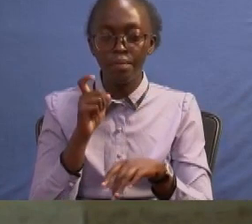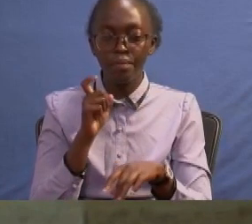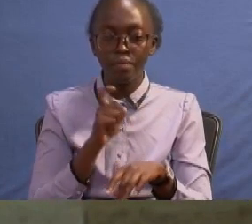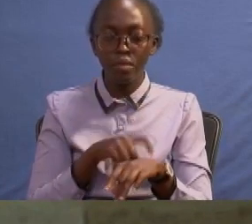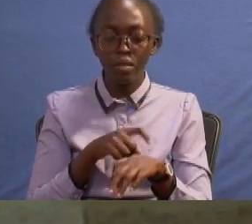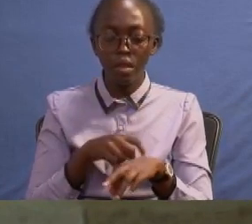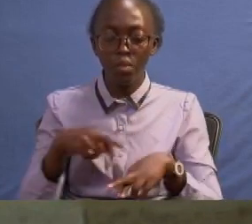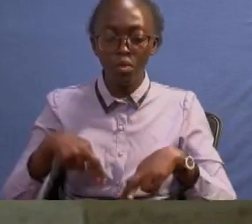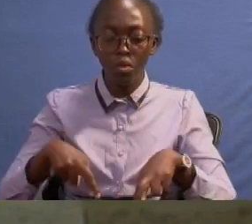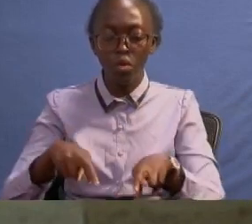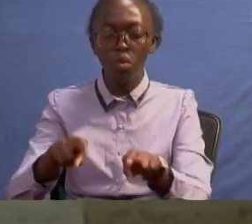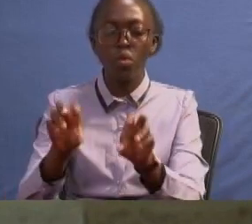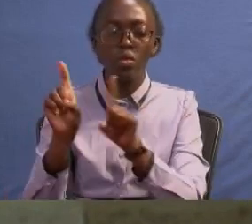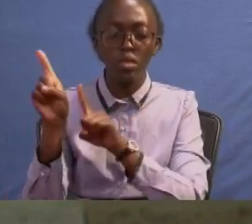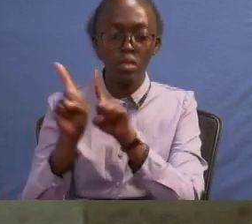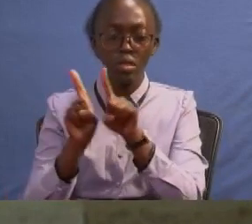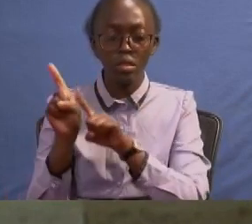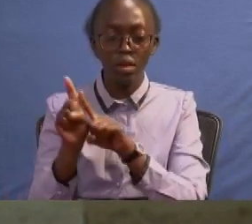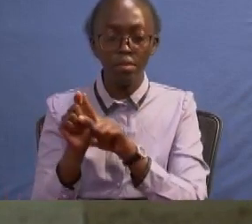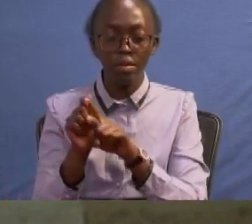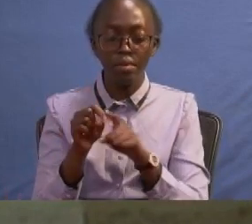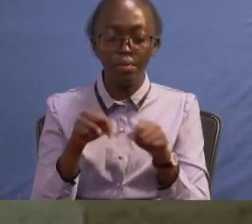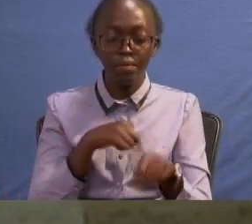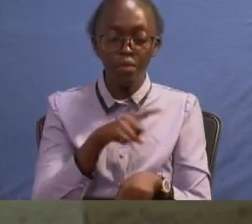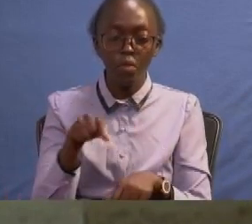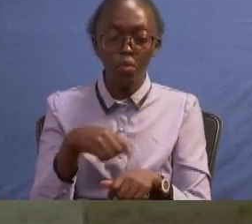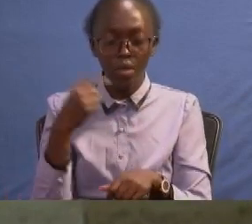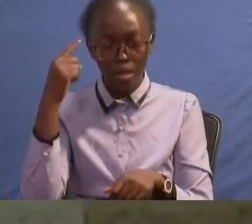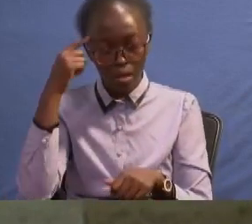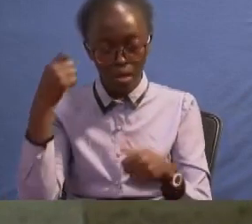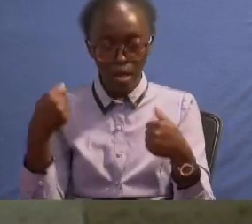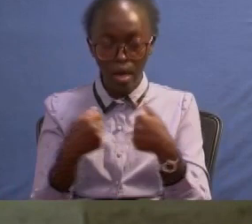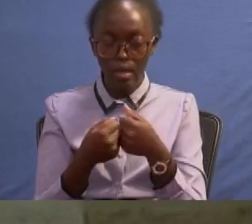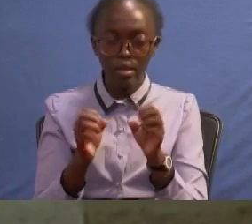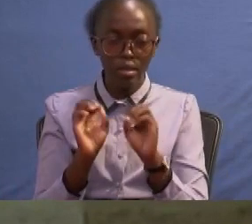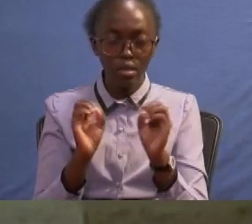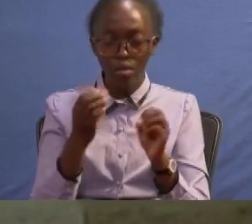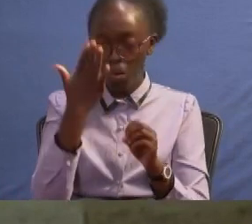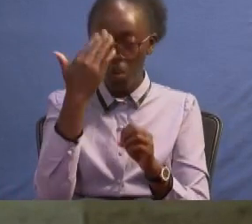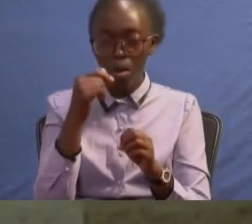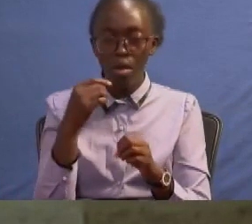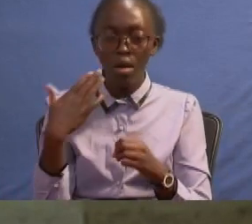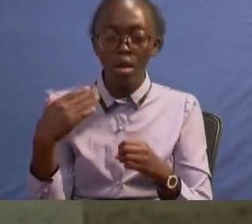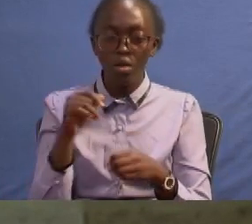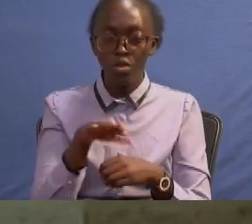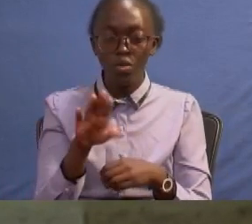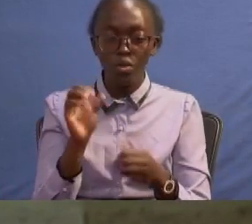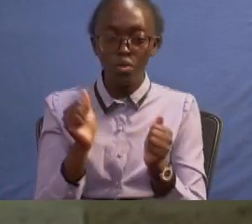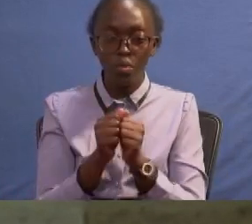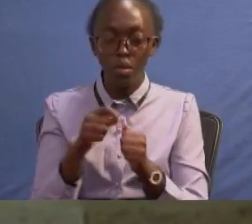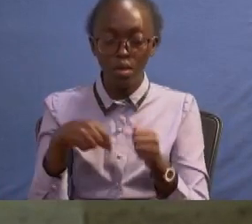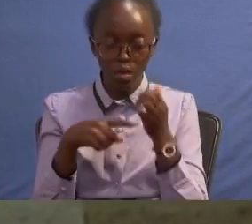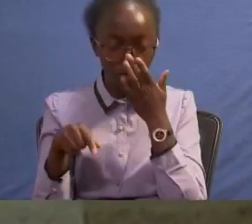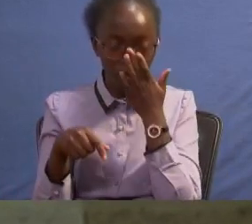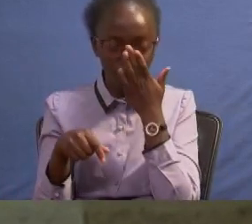roads, oh dear God, we did not even think of accidents because your hand was upon us. But we have, O